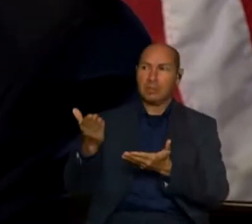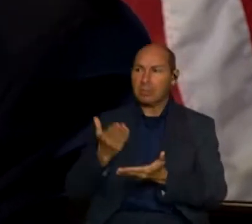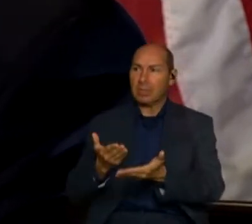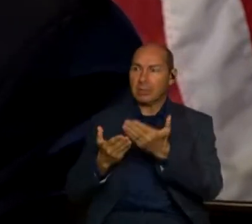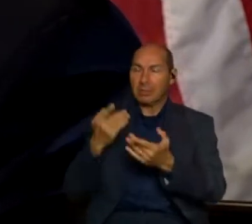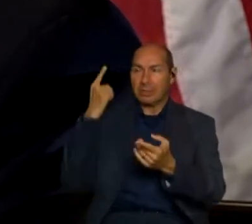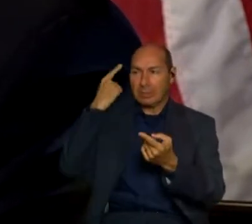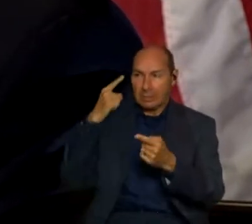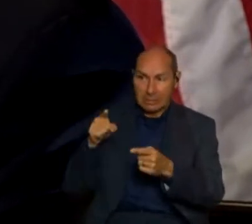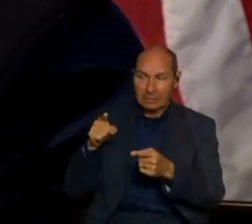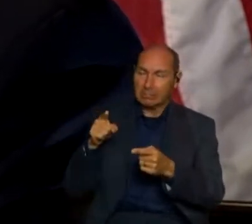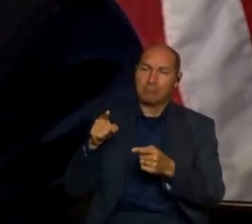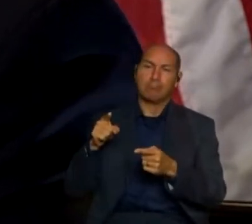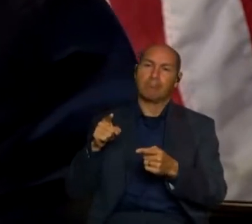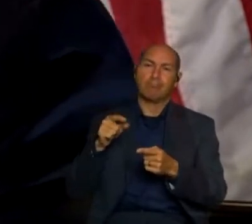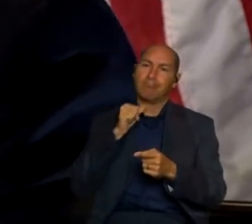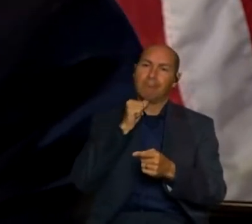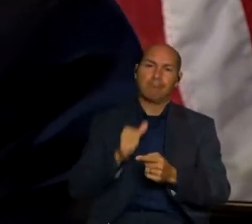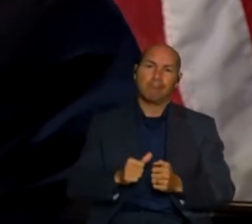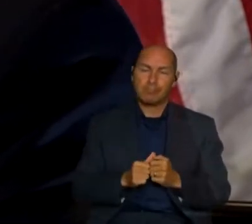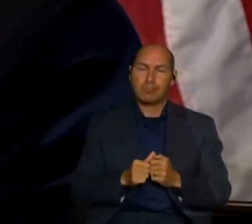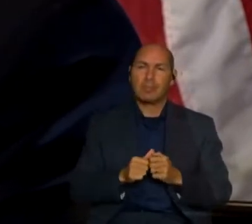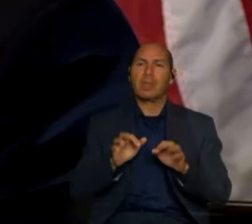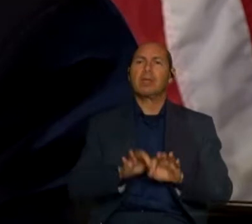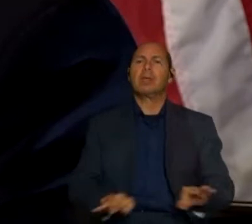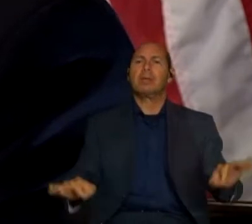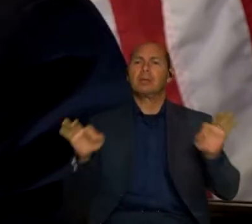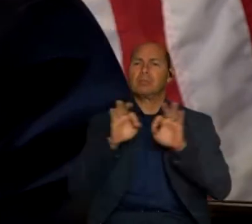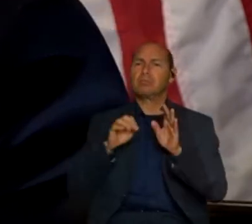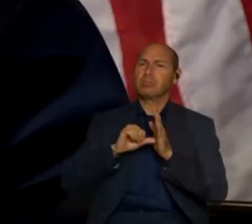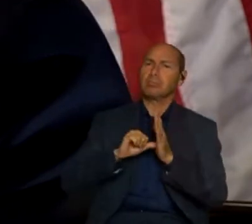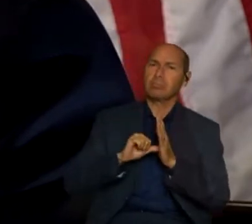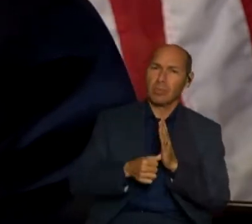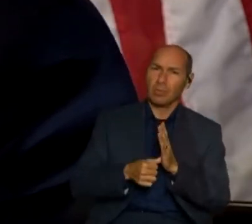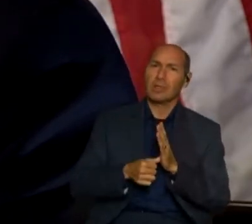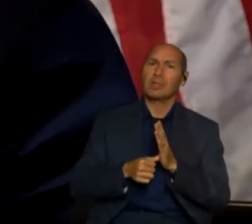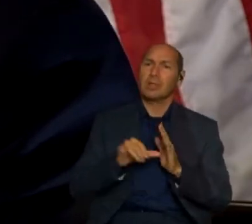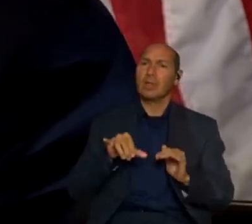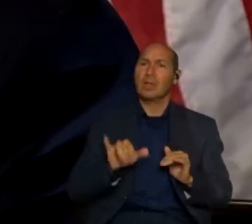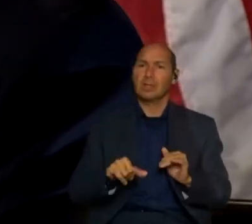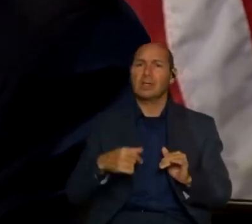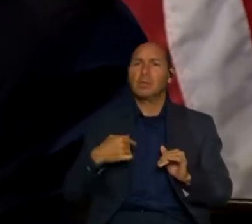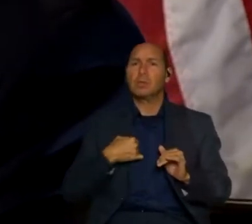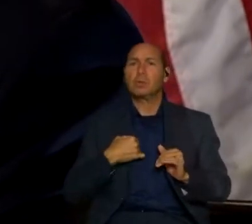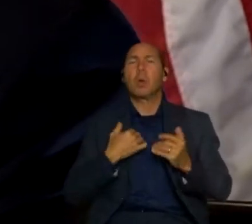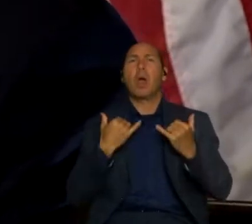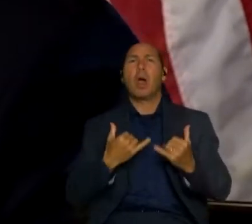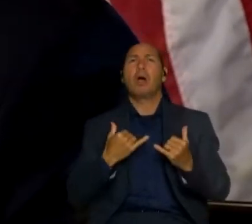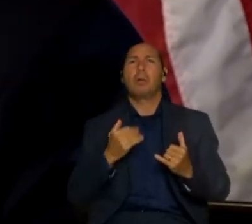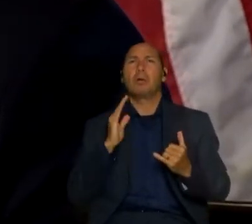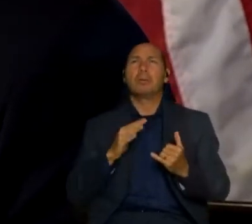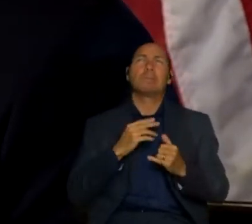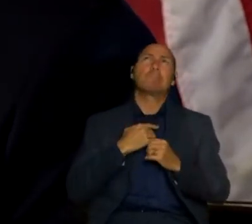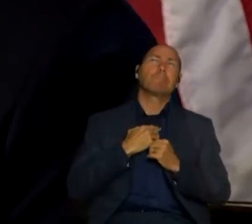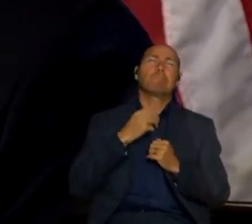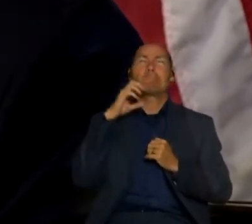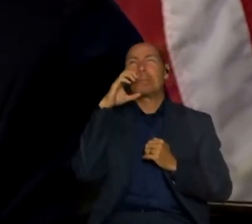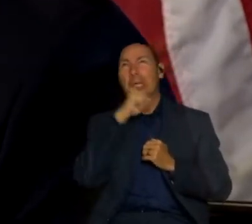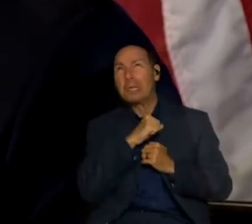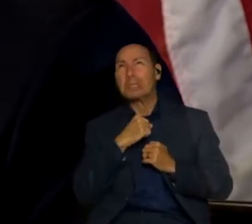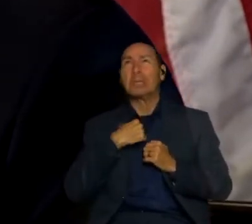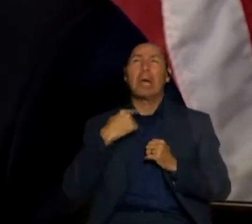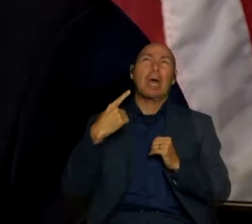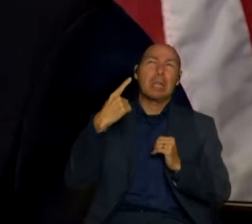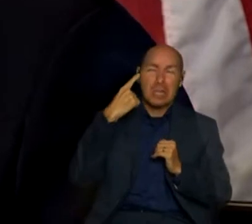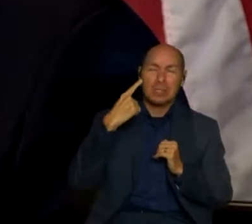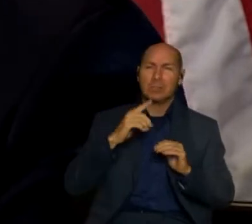lead to an agreement. It's important to stress this, and I'm not going to speculate now on what the terms of a